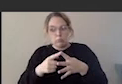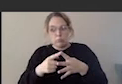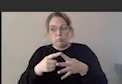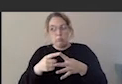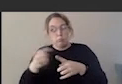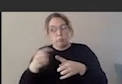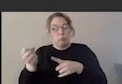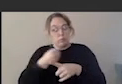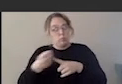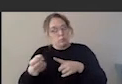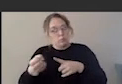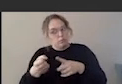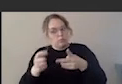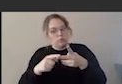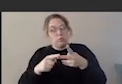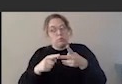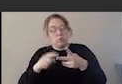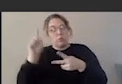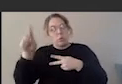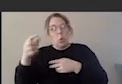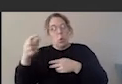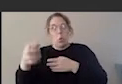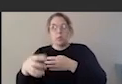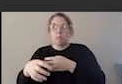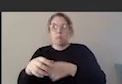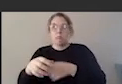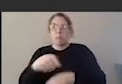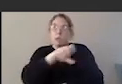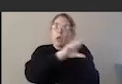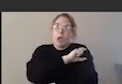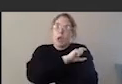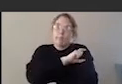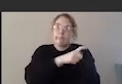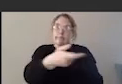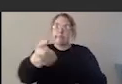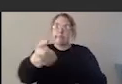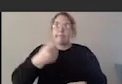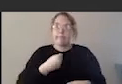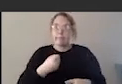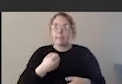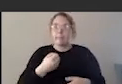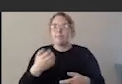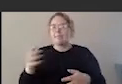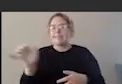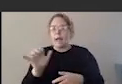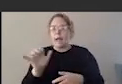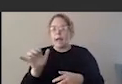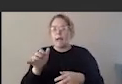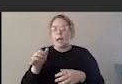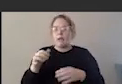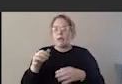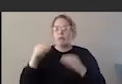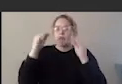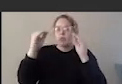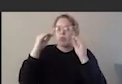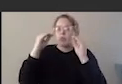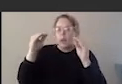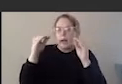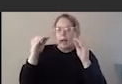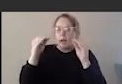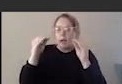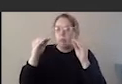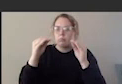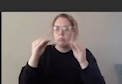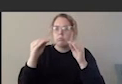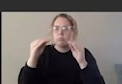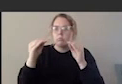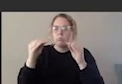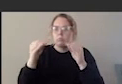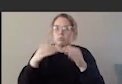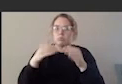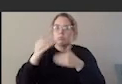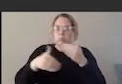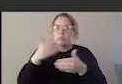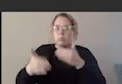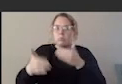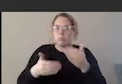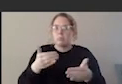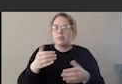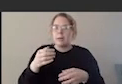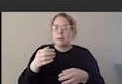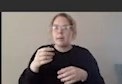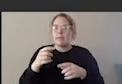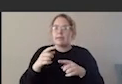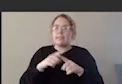security? And so on. So it was kind of like a training exercise that took you through a set of